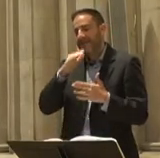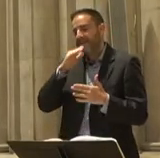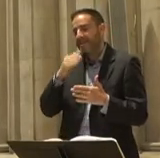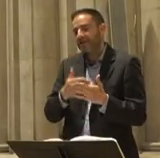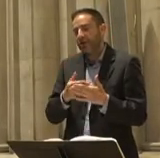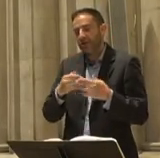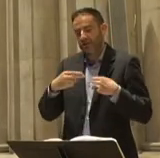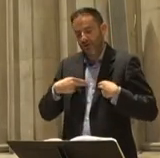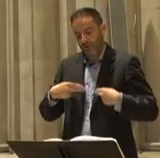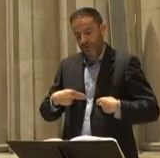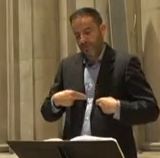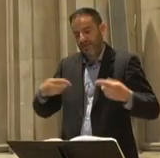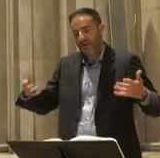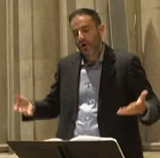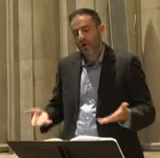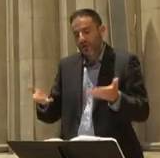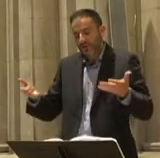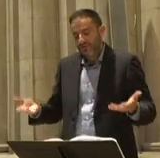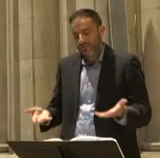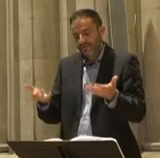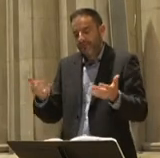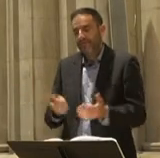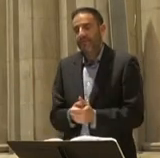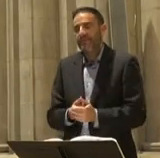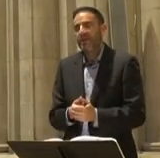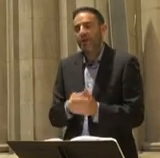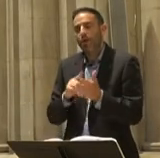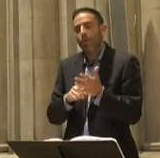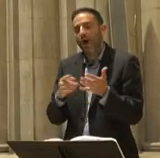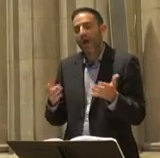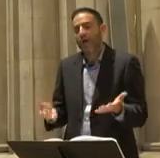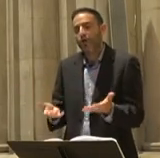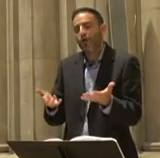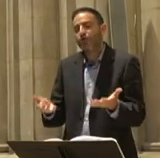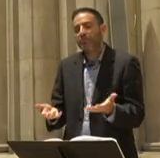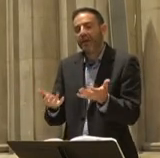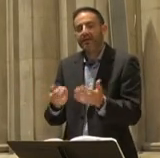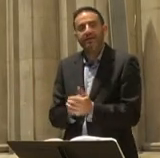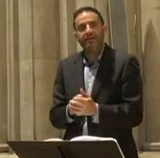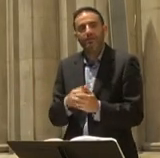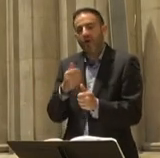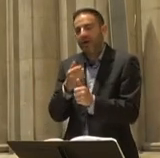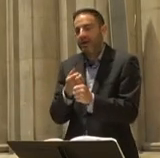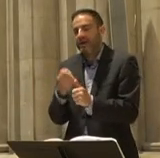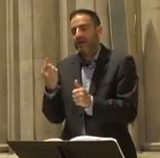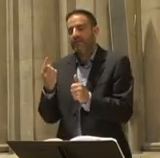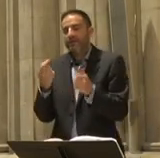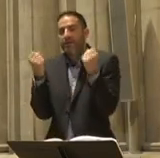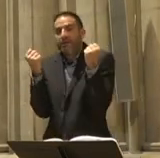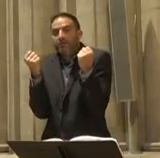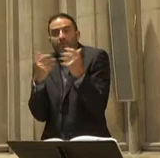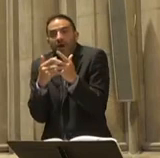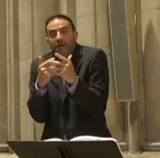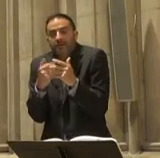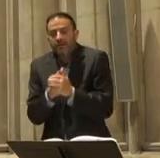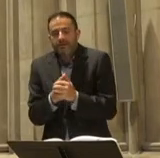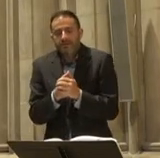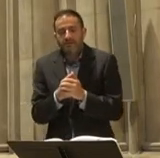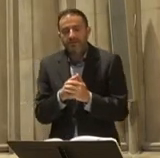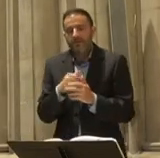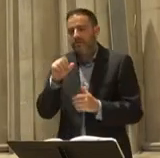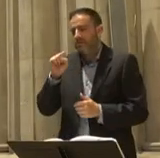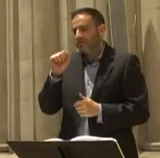human beings giving encouragement. What encouragement did he give? When everyone else was frightened to death of